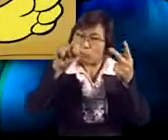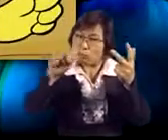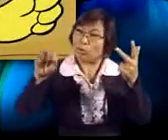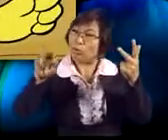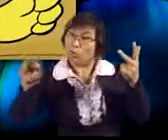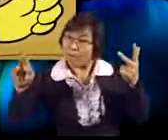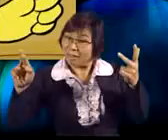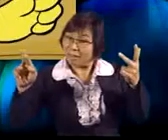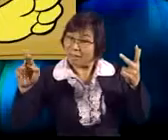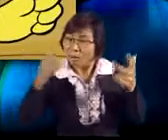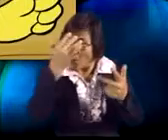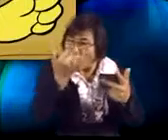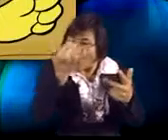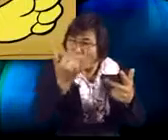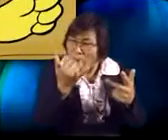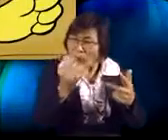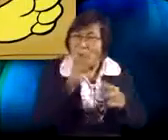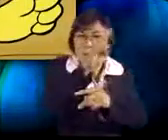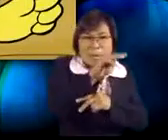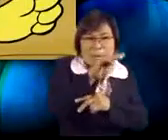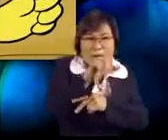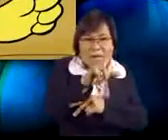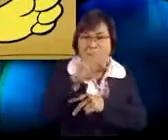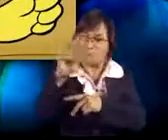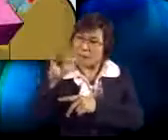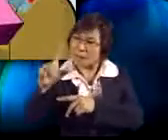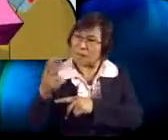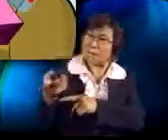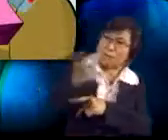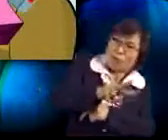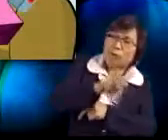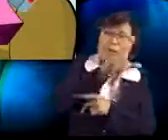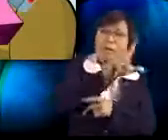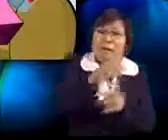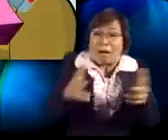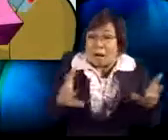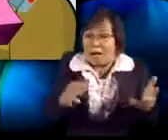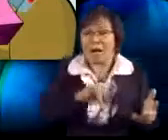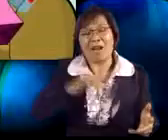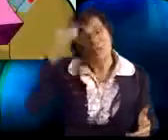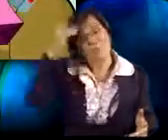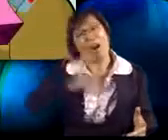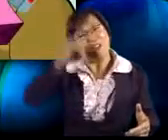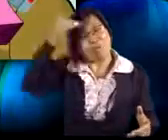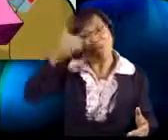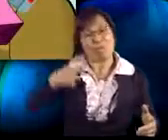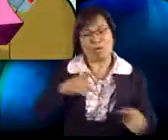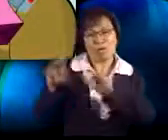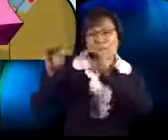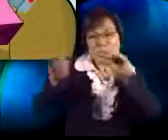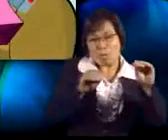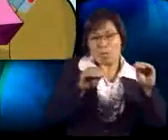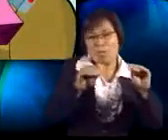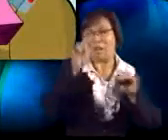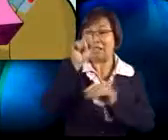right. What about milliliters to liters? Ha! I know! We have to move the